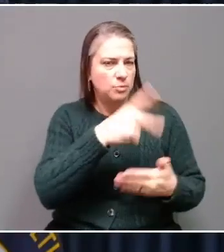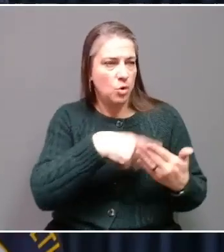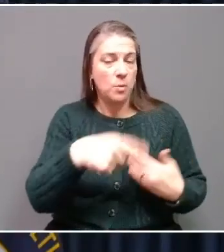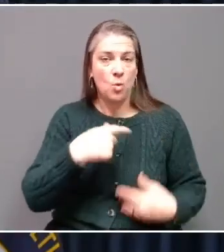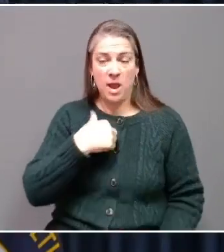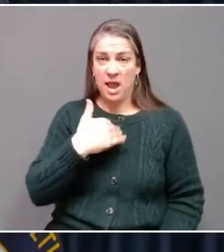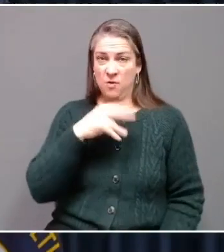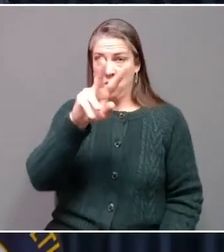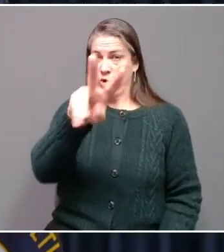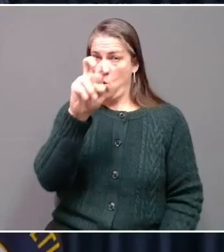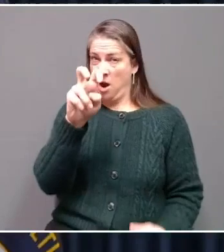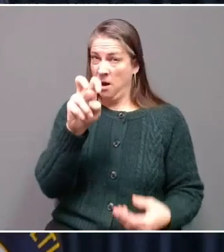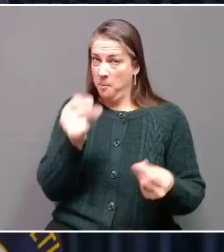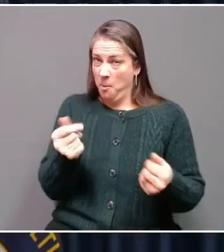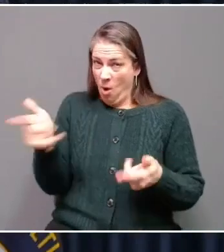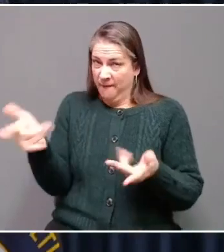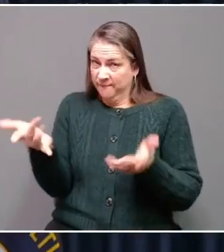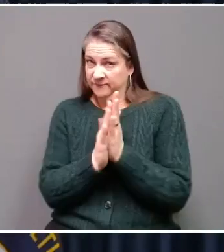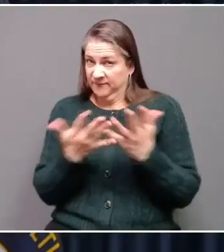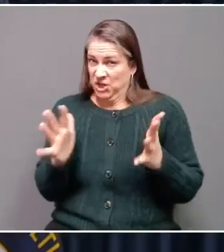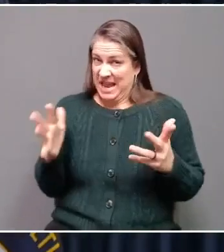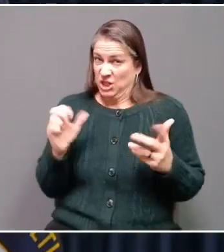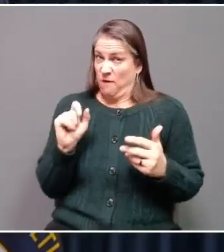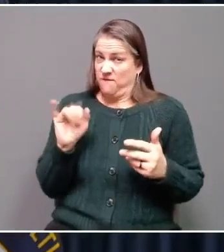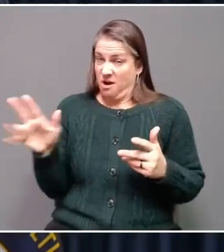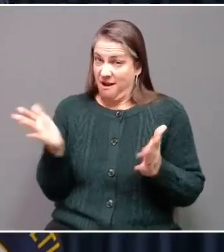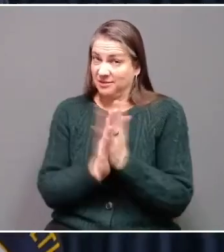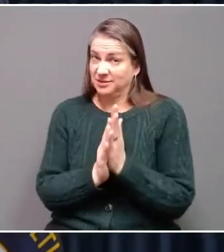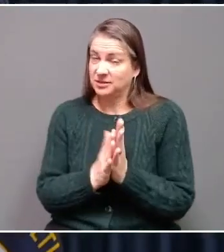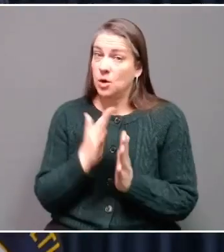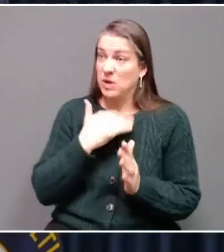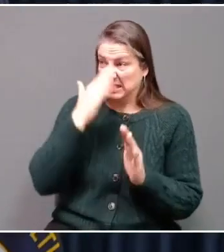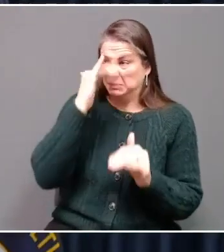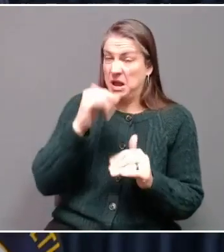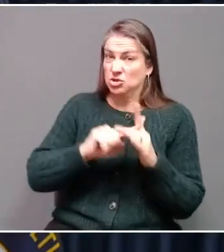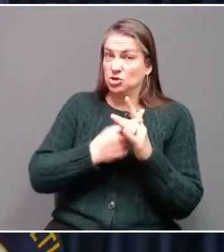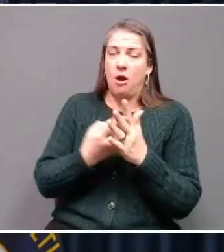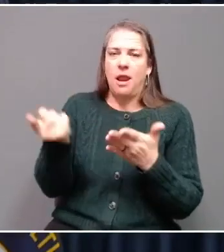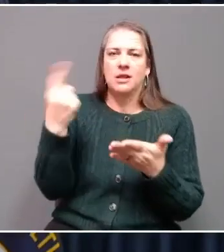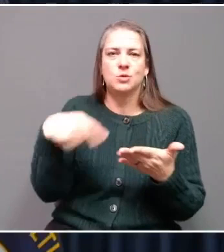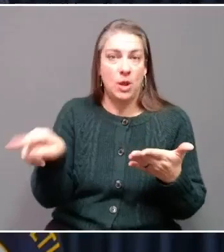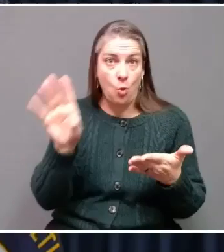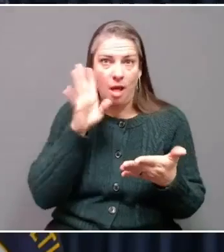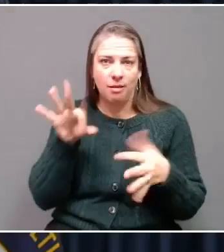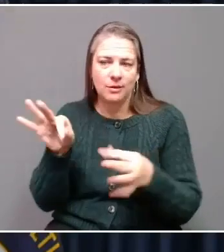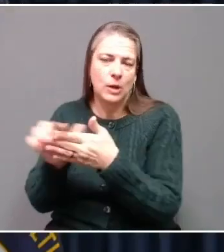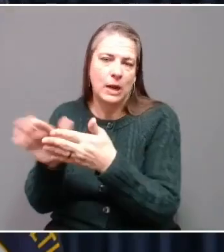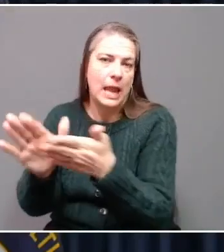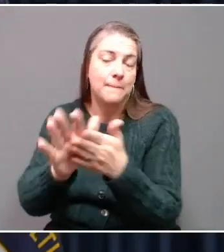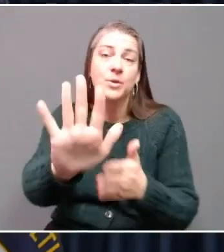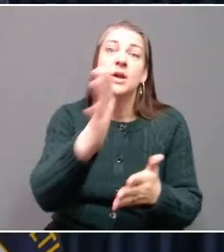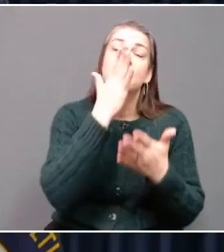have requested assistance already. We expect pickups to begin as soon as next week. So thank you to Kentucky Emergency Management, the